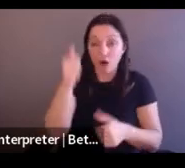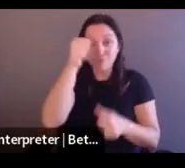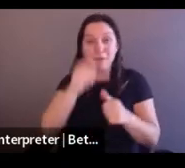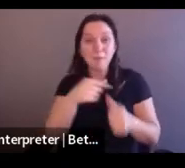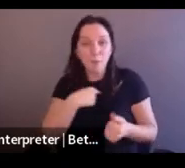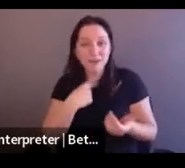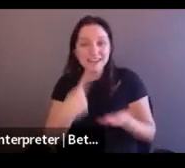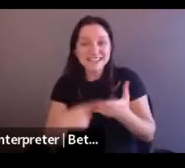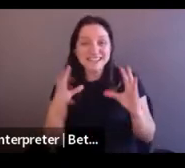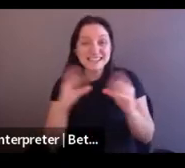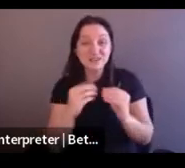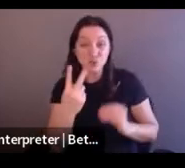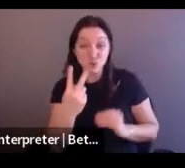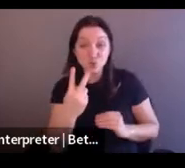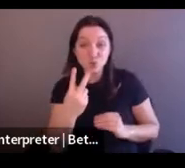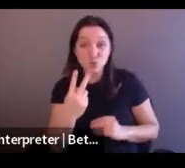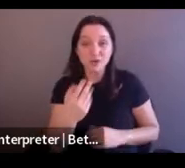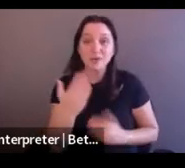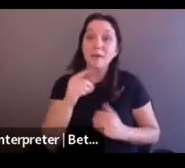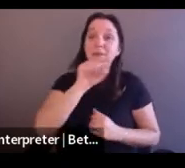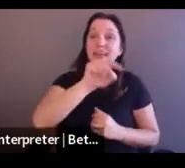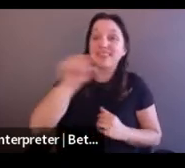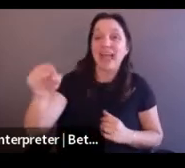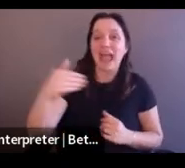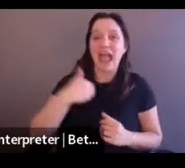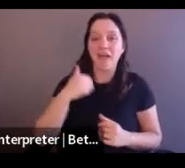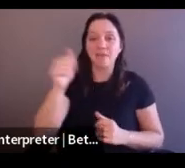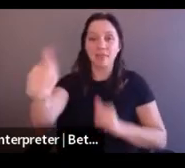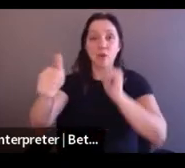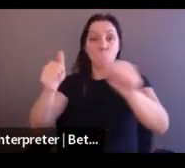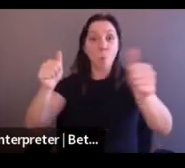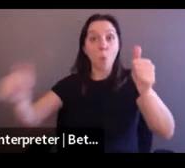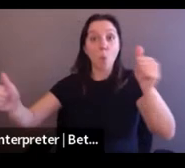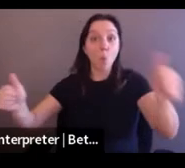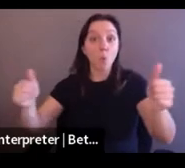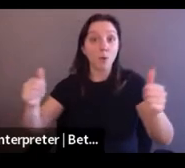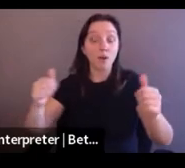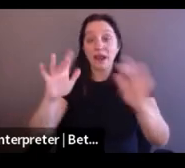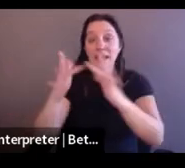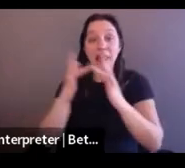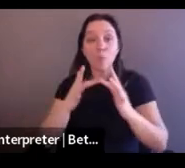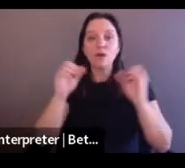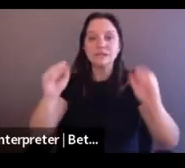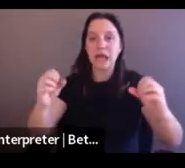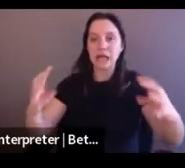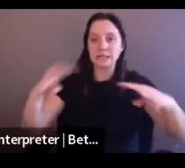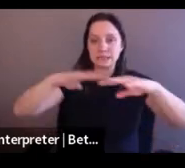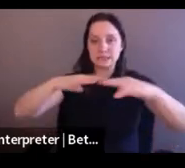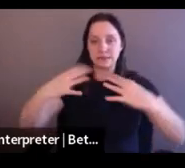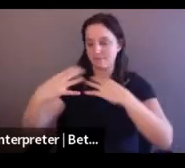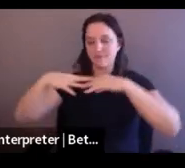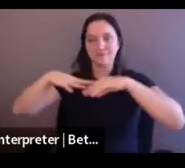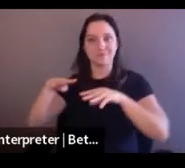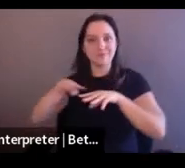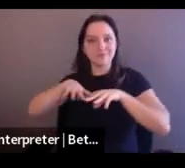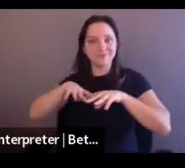they have access to additional networks, you know, that are kind of overlapping that also might have people that care about the work that you're